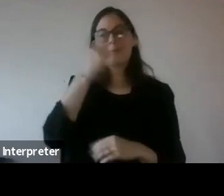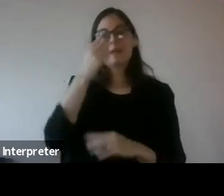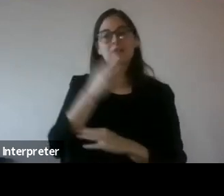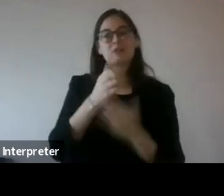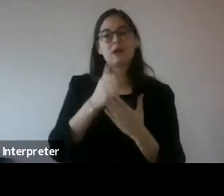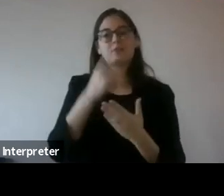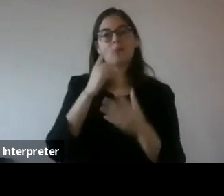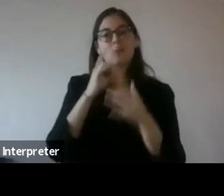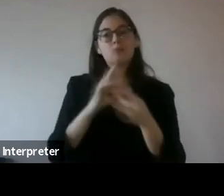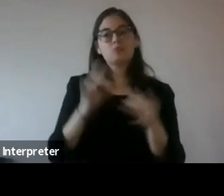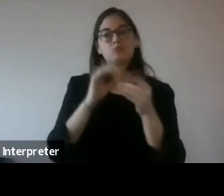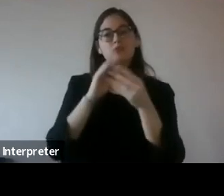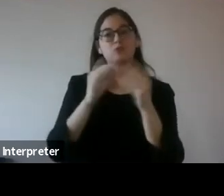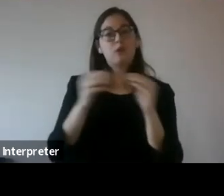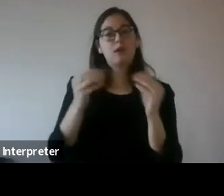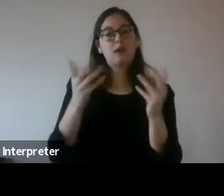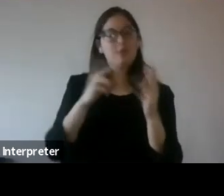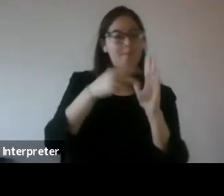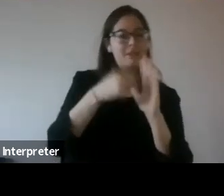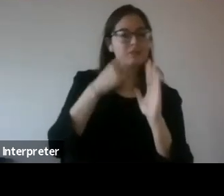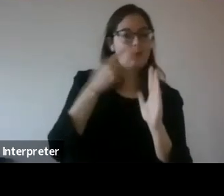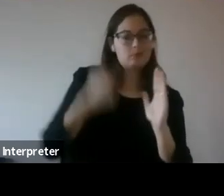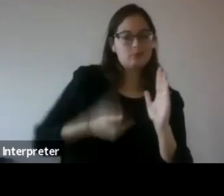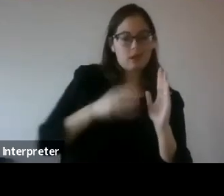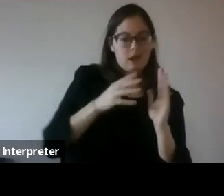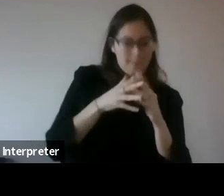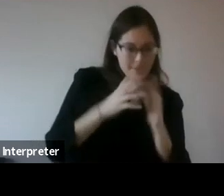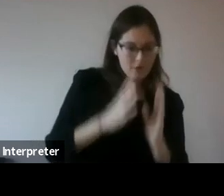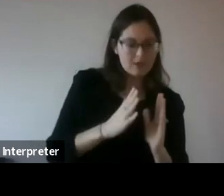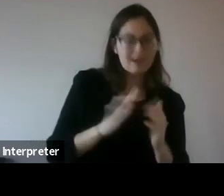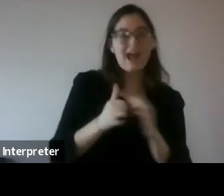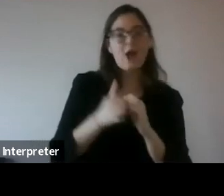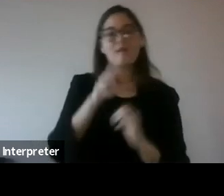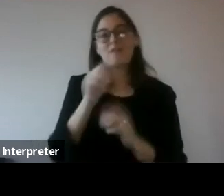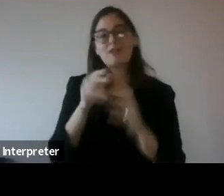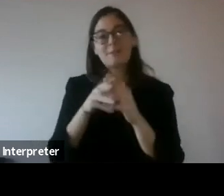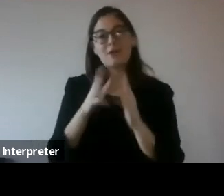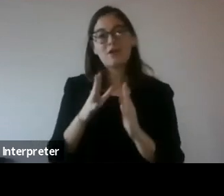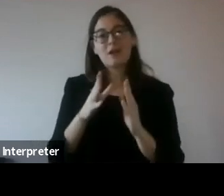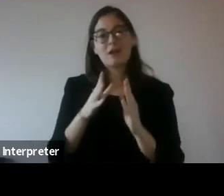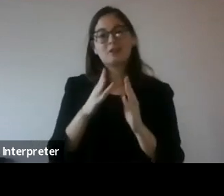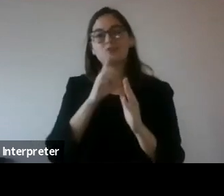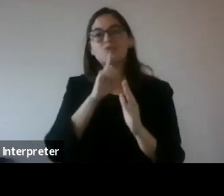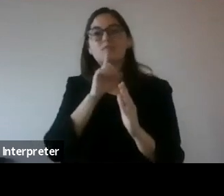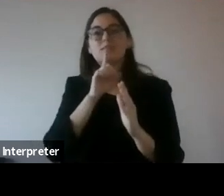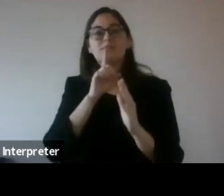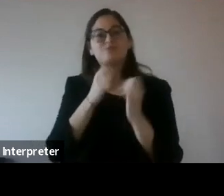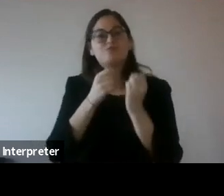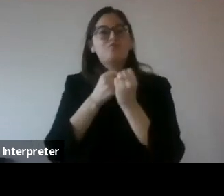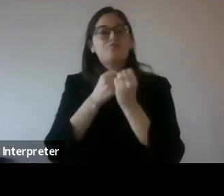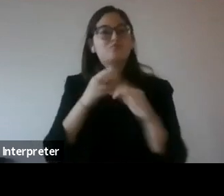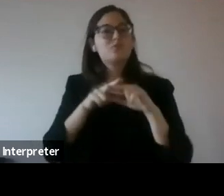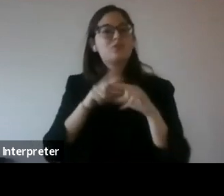it means to be an American? And how have African Americans enriched this story of America?